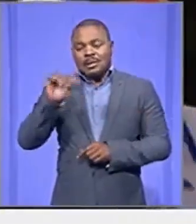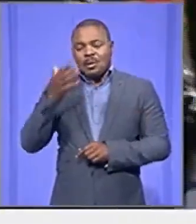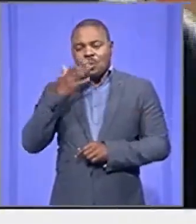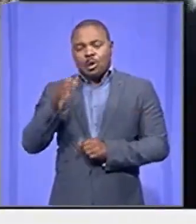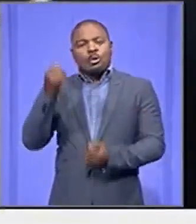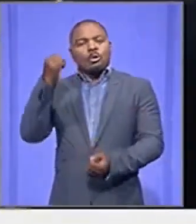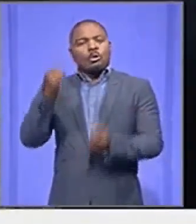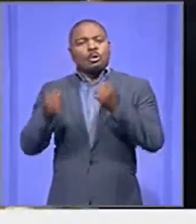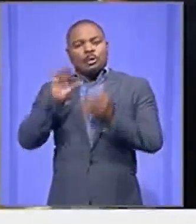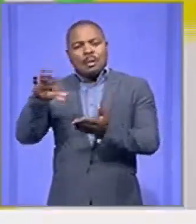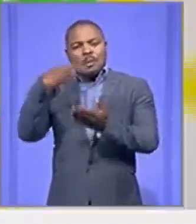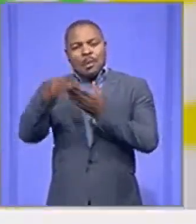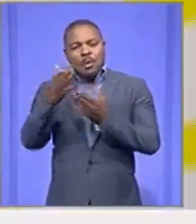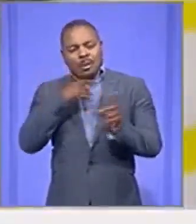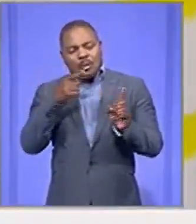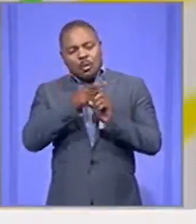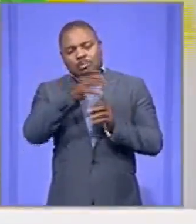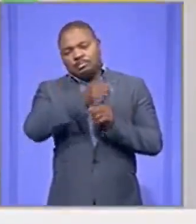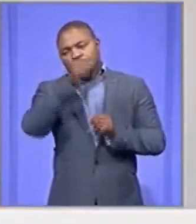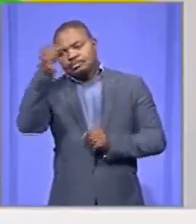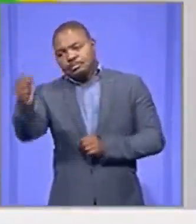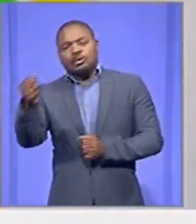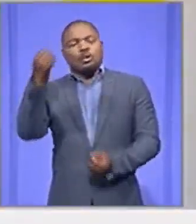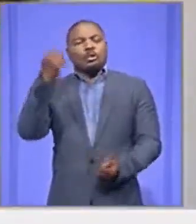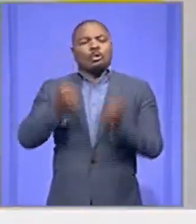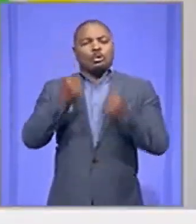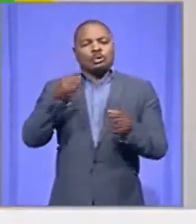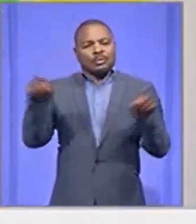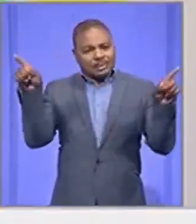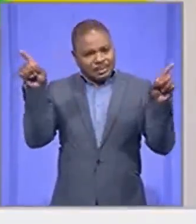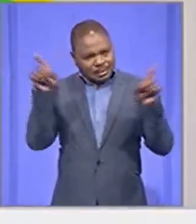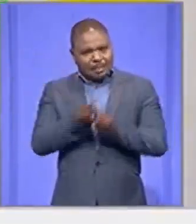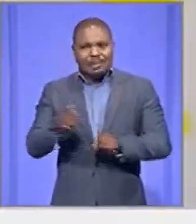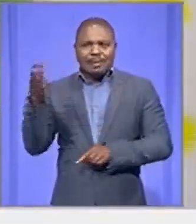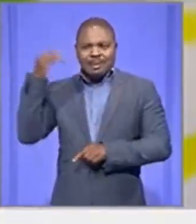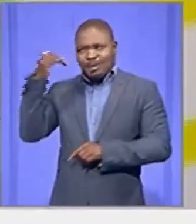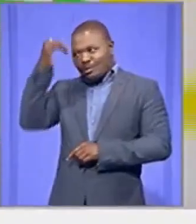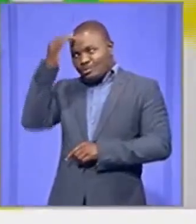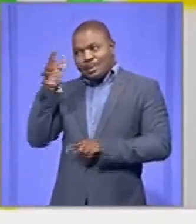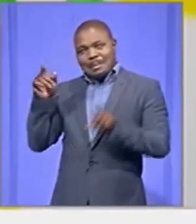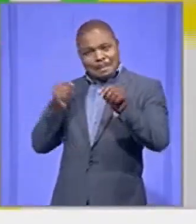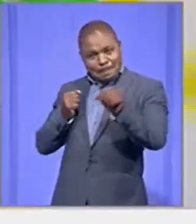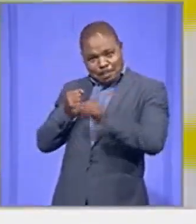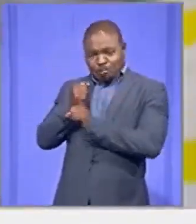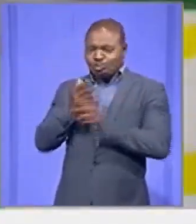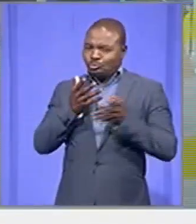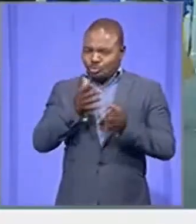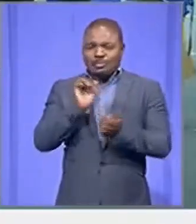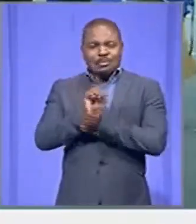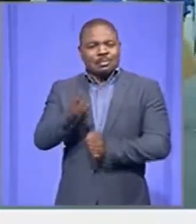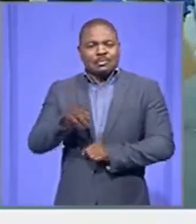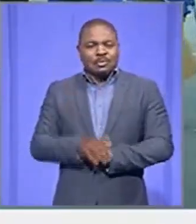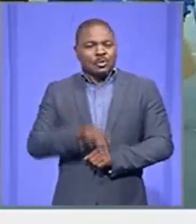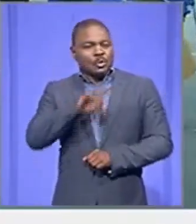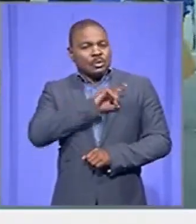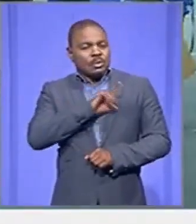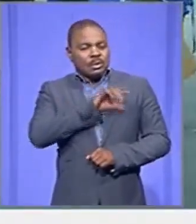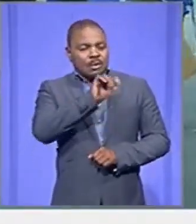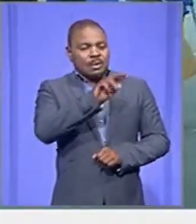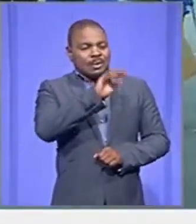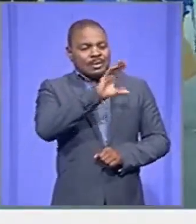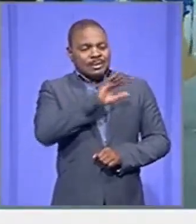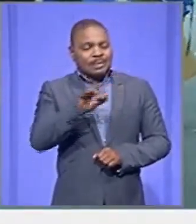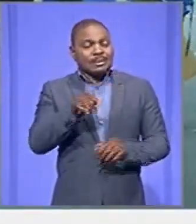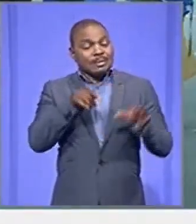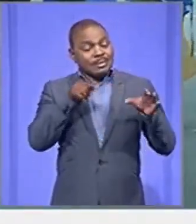to send Mbalula to prison using the very precedent established in the Zuma case. This is because the ANC is in